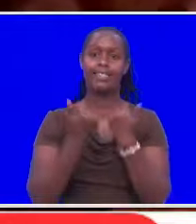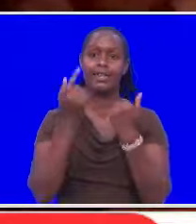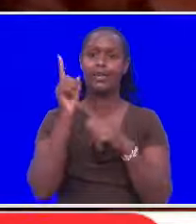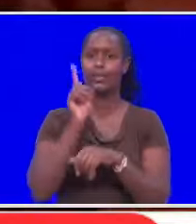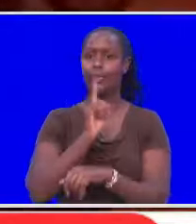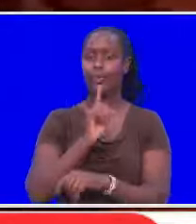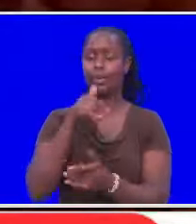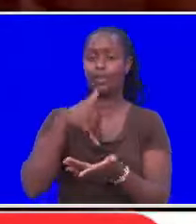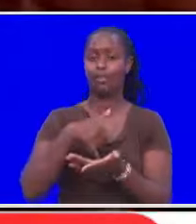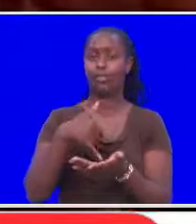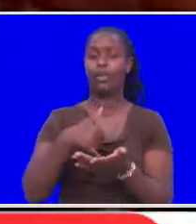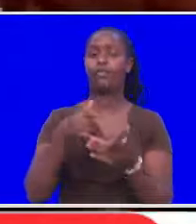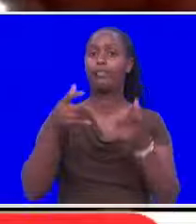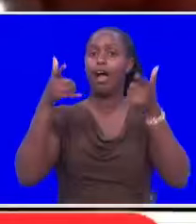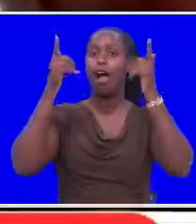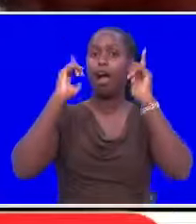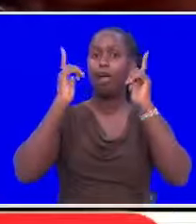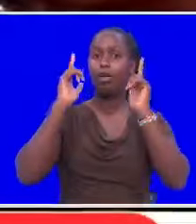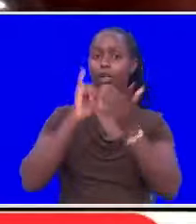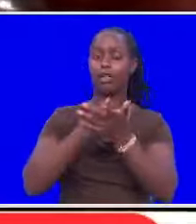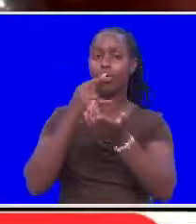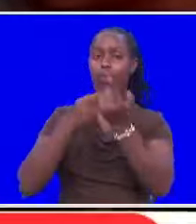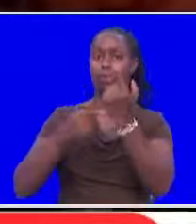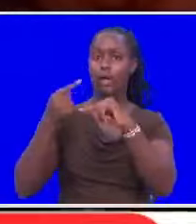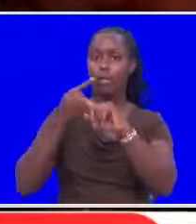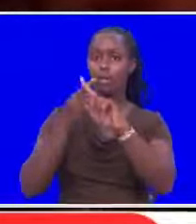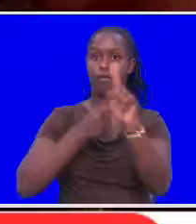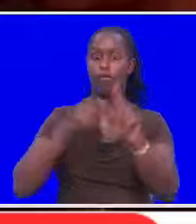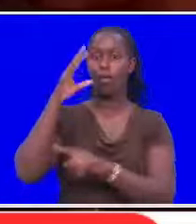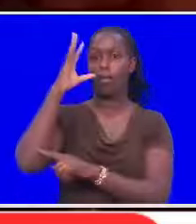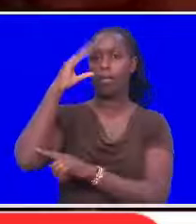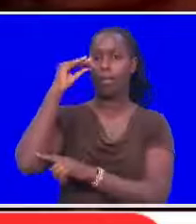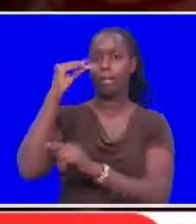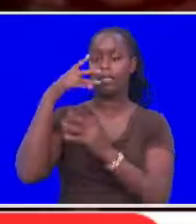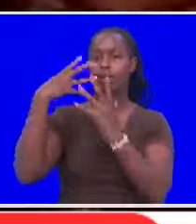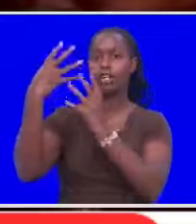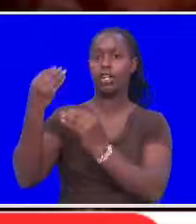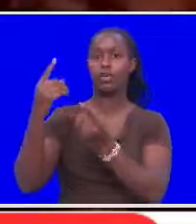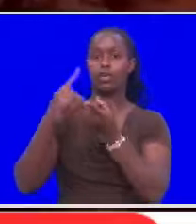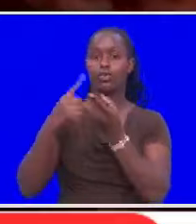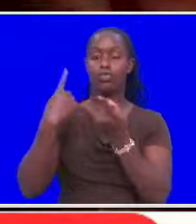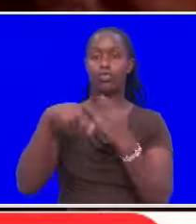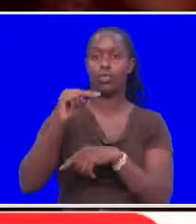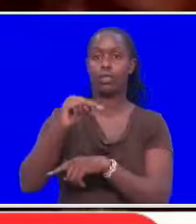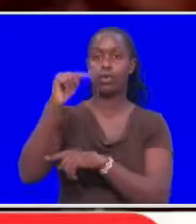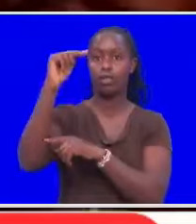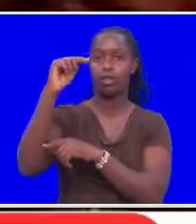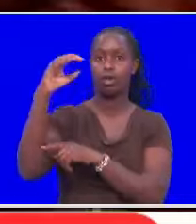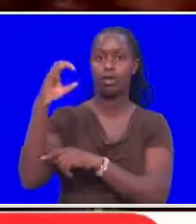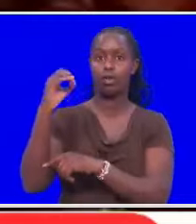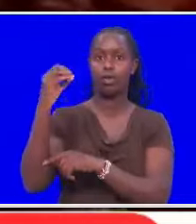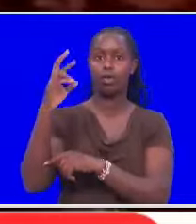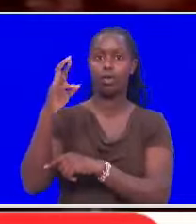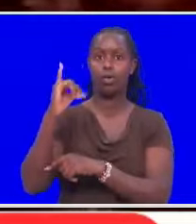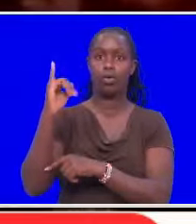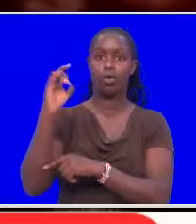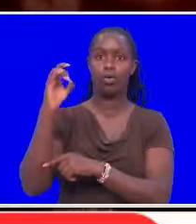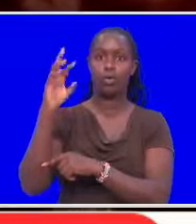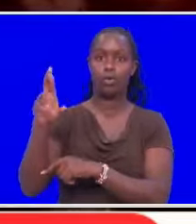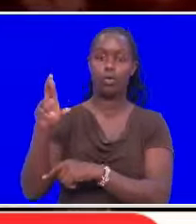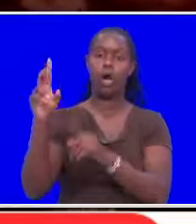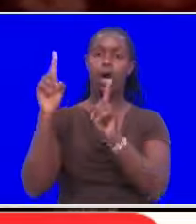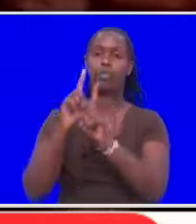that was coming from the port of Mombasa heading to the northern corridor. And it's unfortunately, or